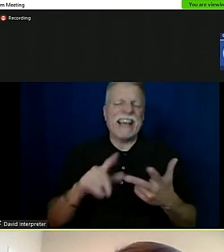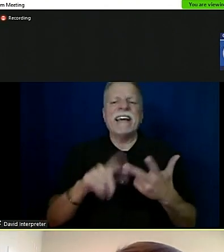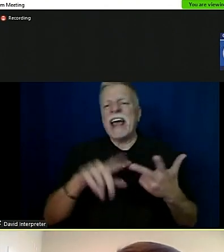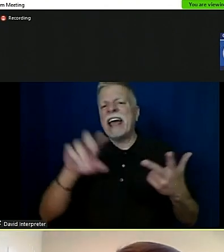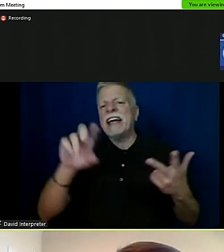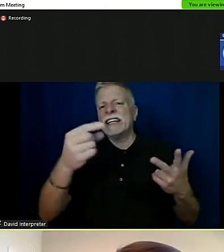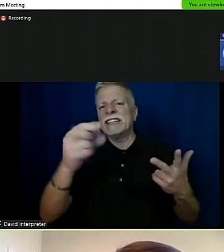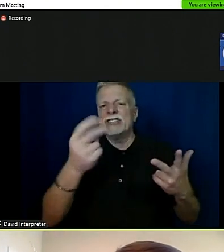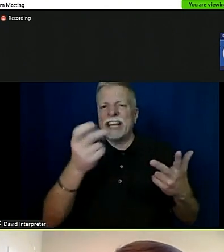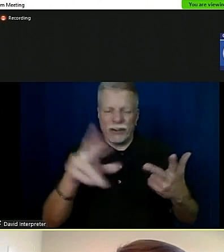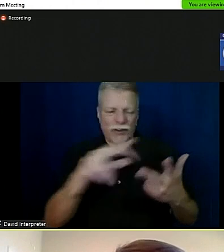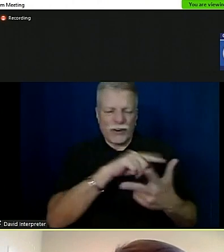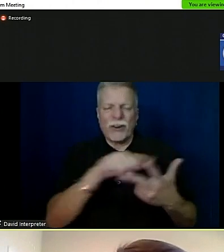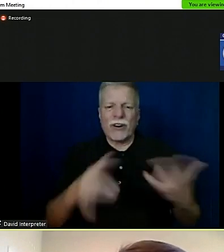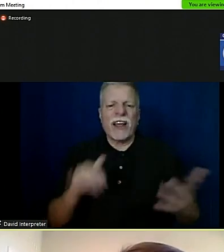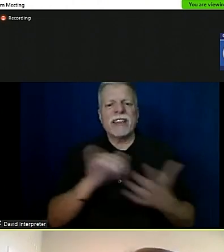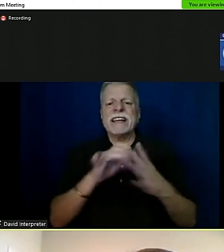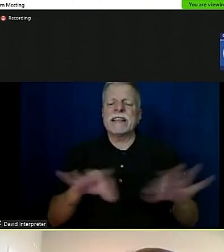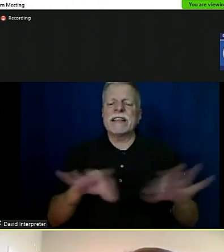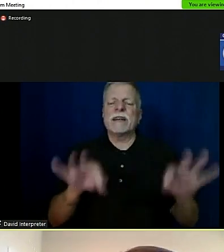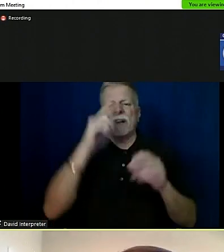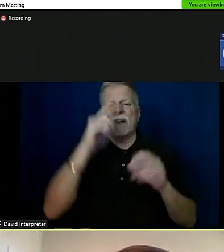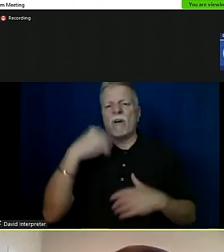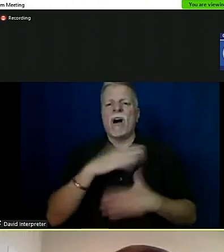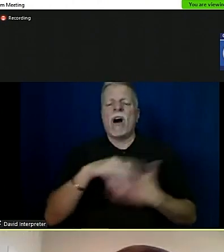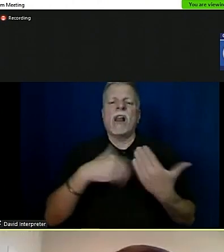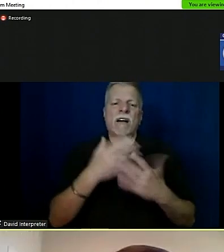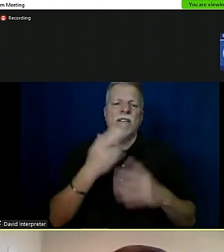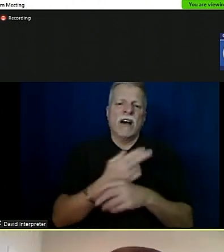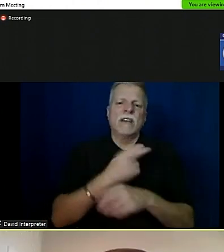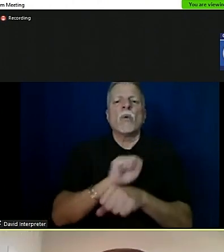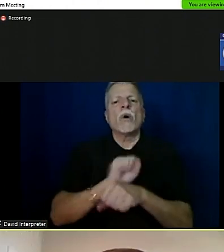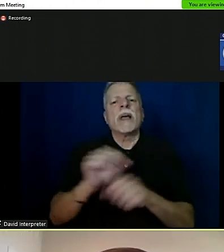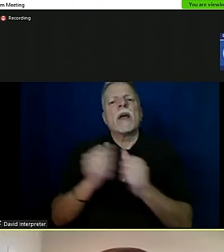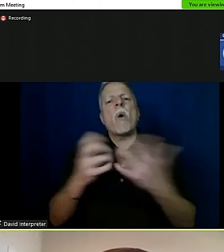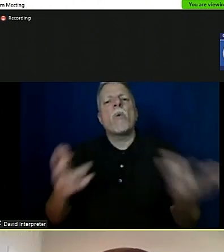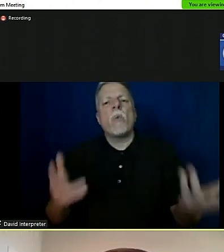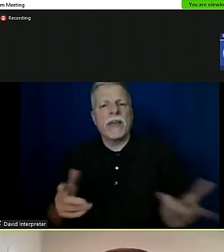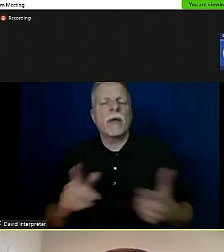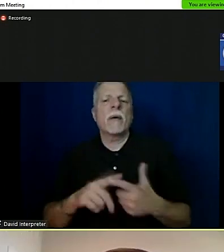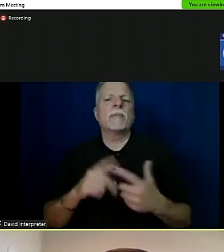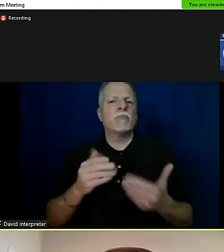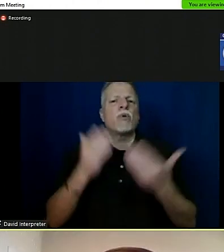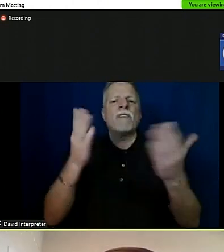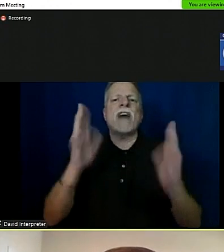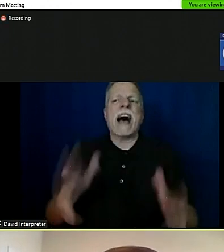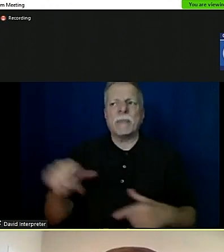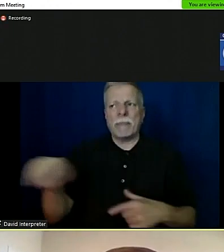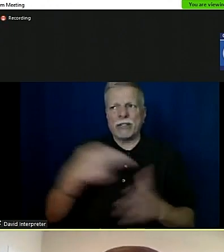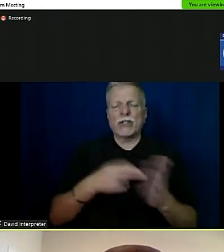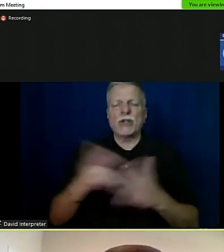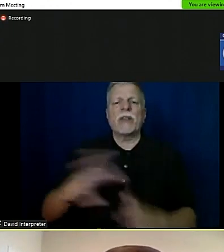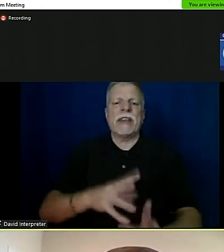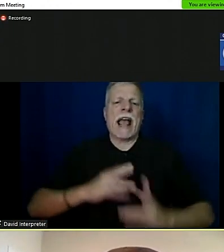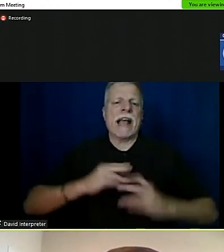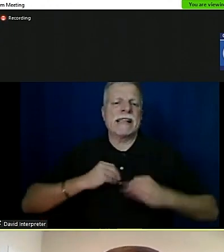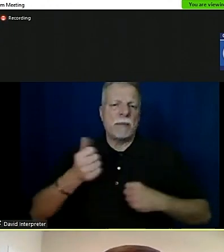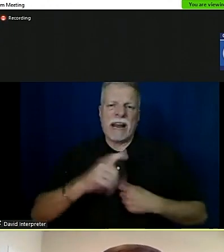critical for all of us, working with the providers to make sure that they accept anybody that has an appointment to come in,